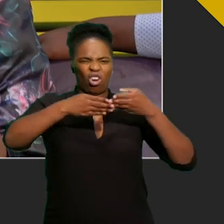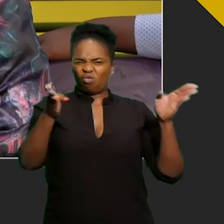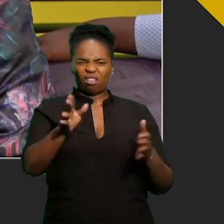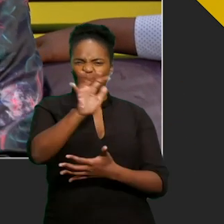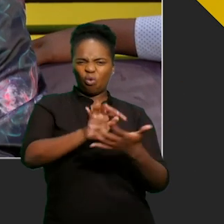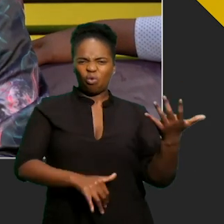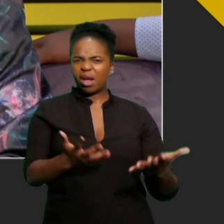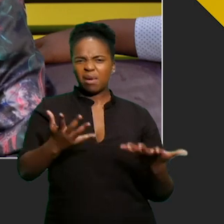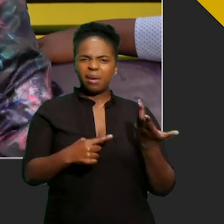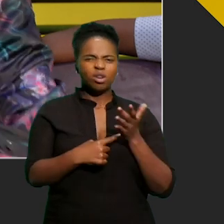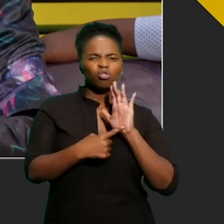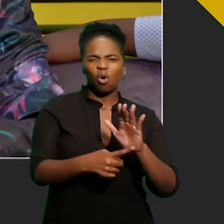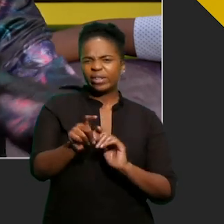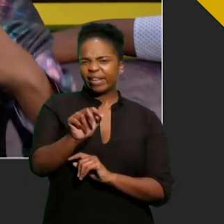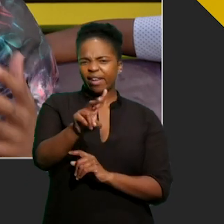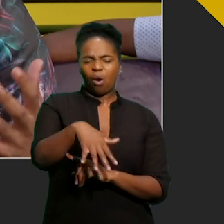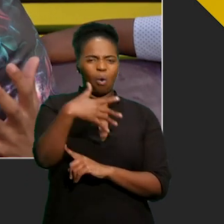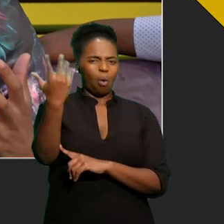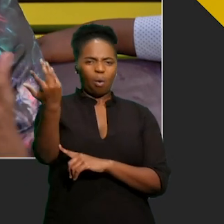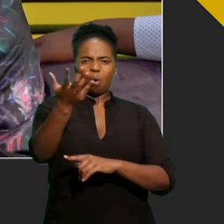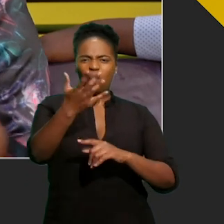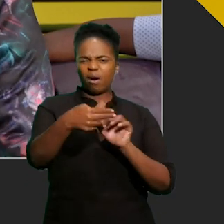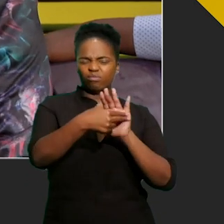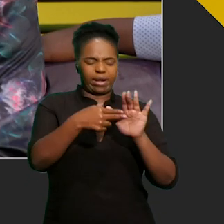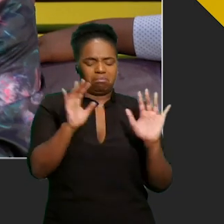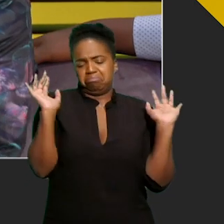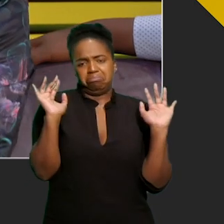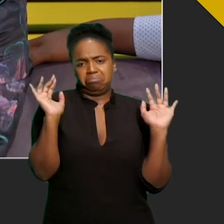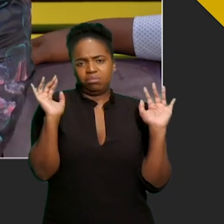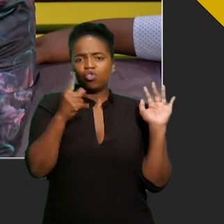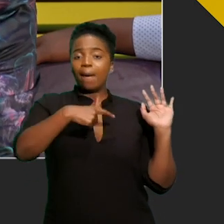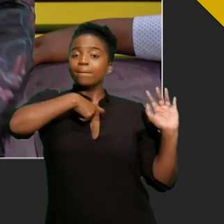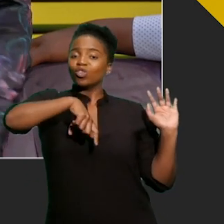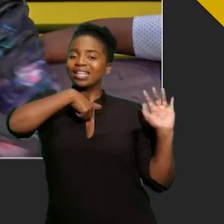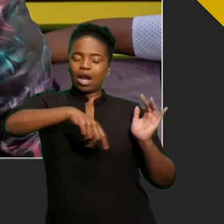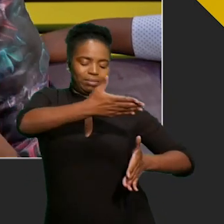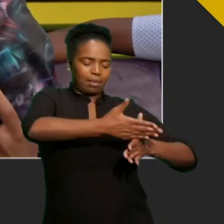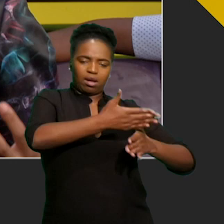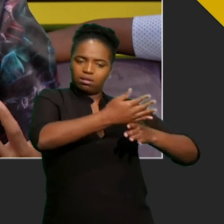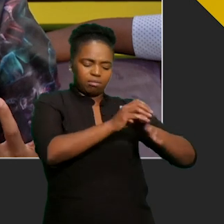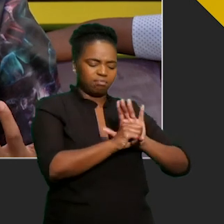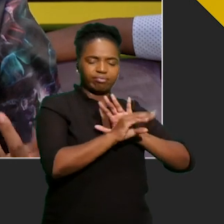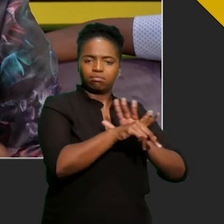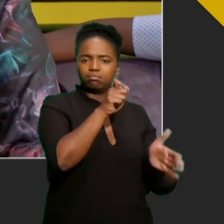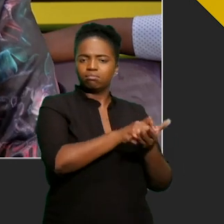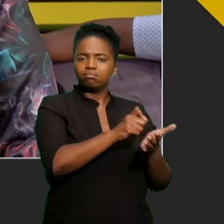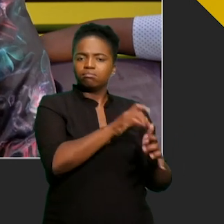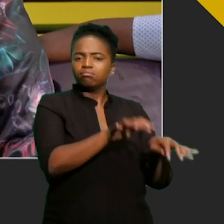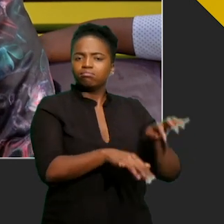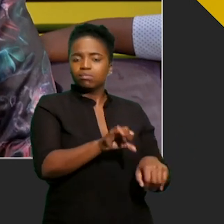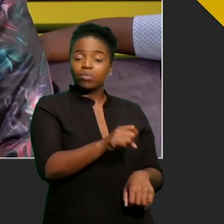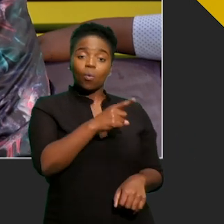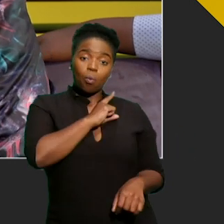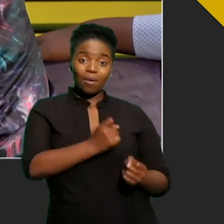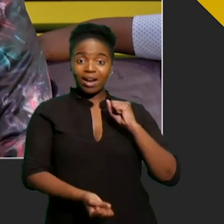story about maybe just a show or just a brand that they're working for, that has nothing to do with them personally. So I would not do that, because what happens a